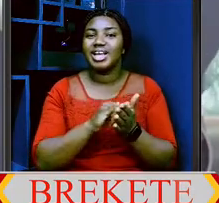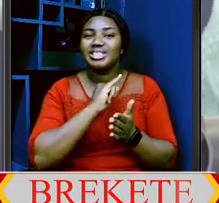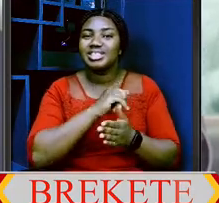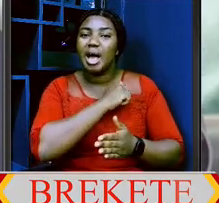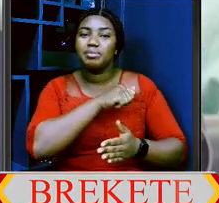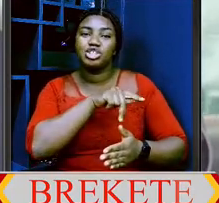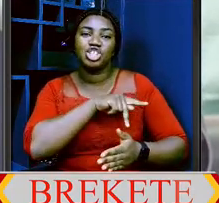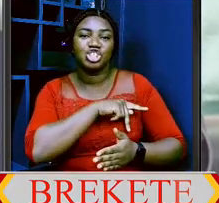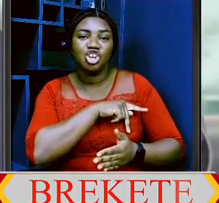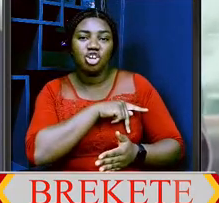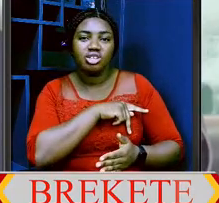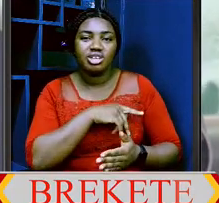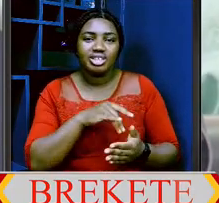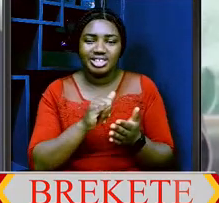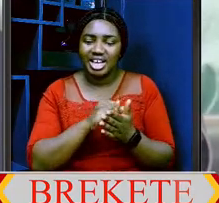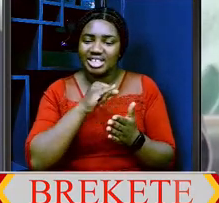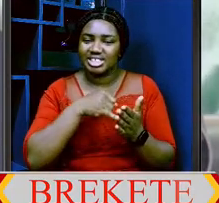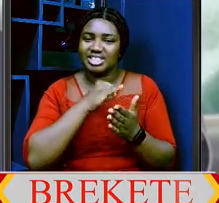appreciation